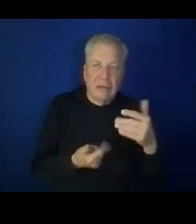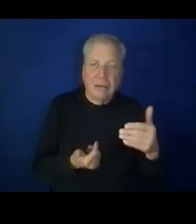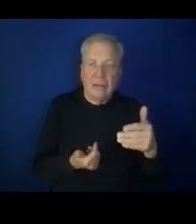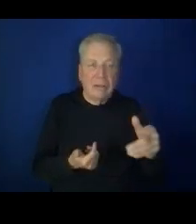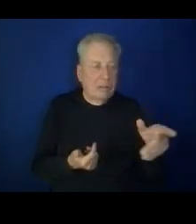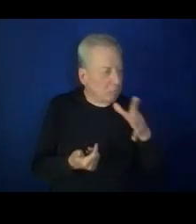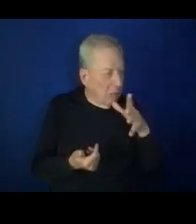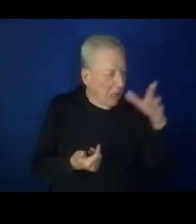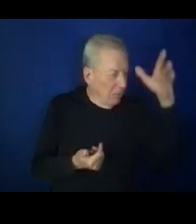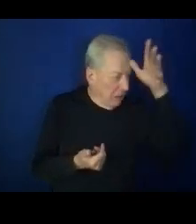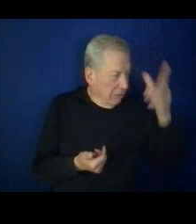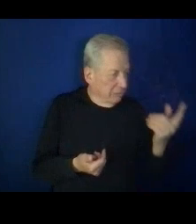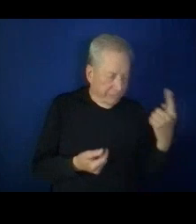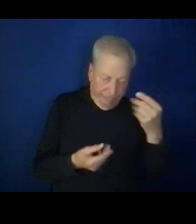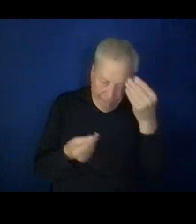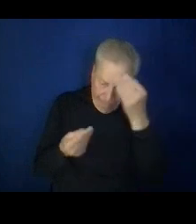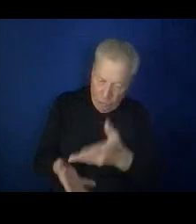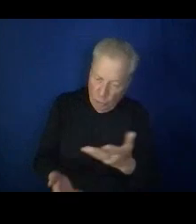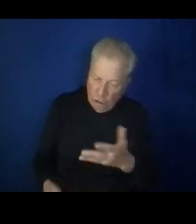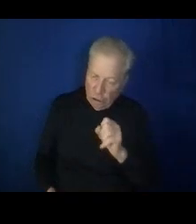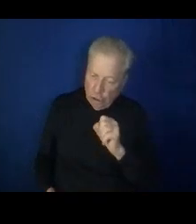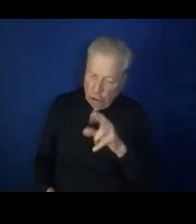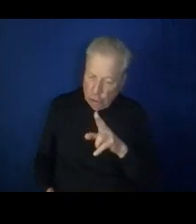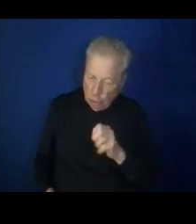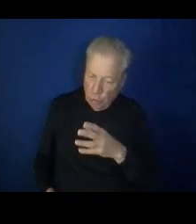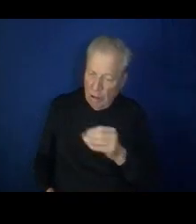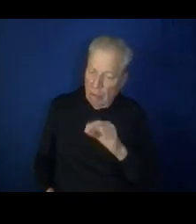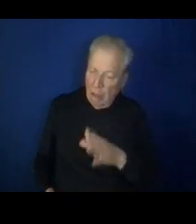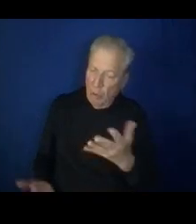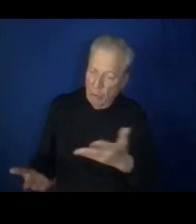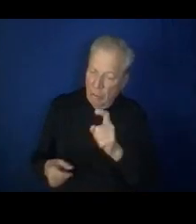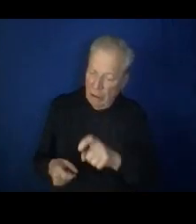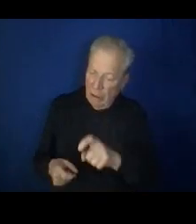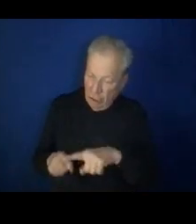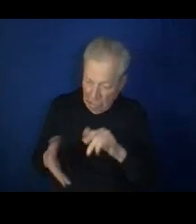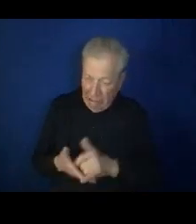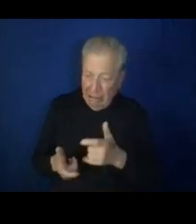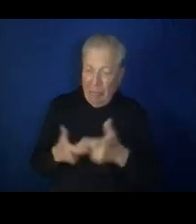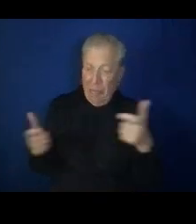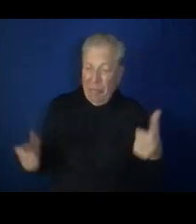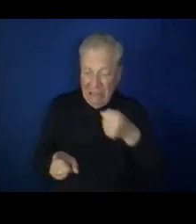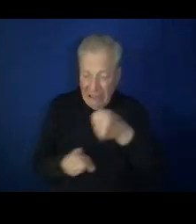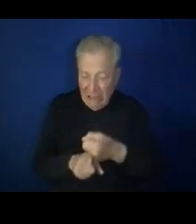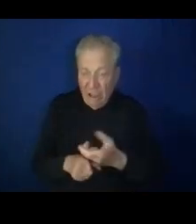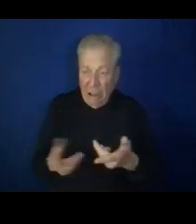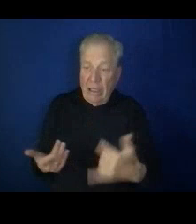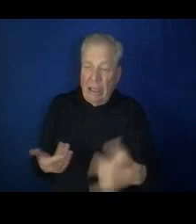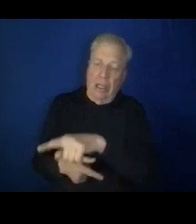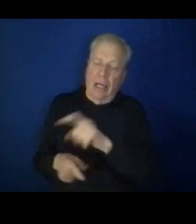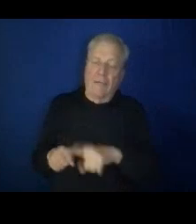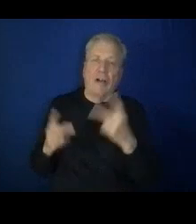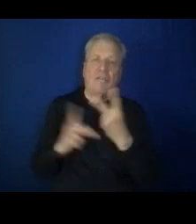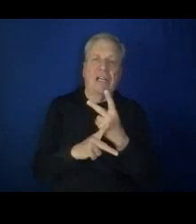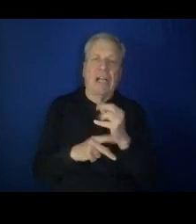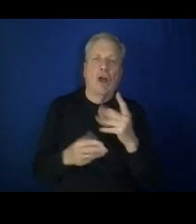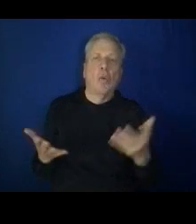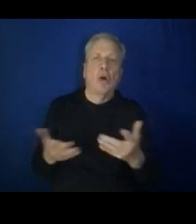do, it's going to be less impactful and lasting than if Sue and Bob figured out what to do. So we entered into